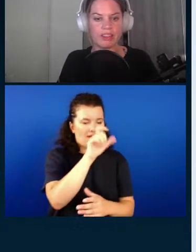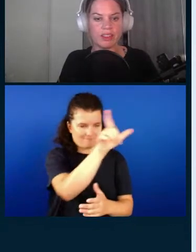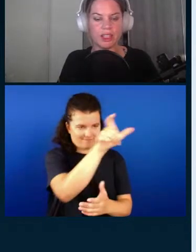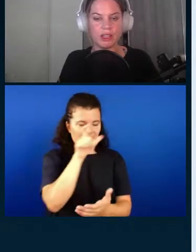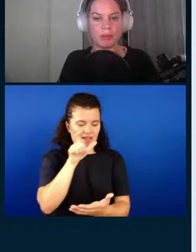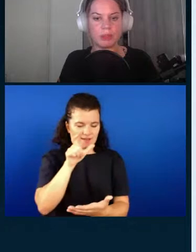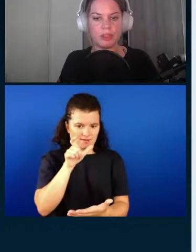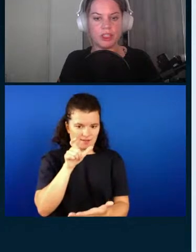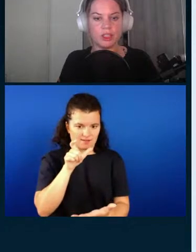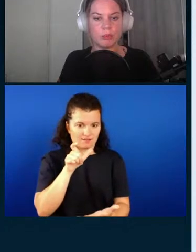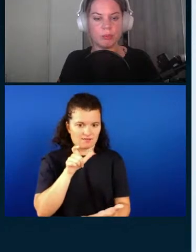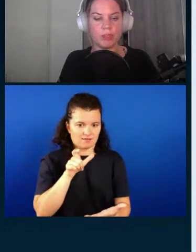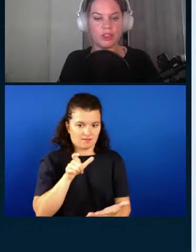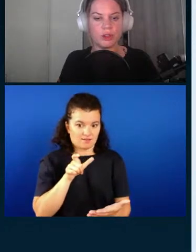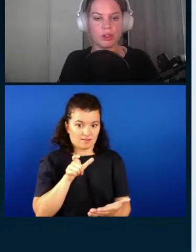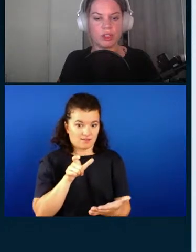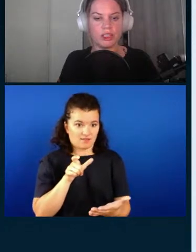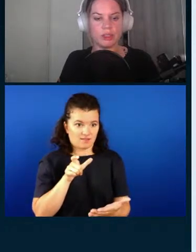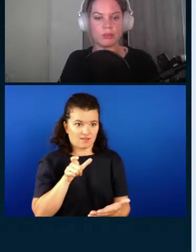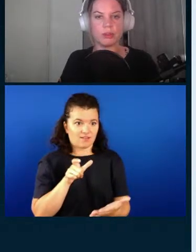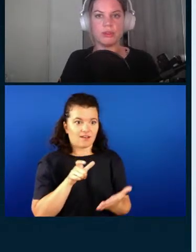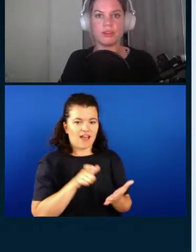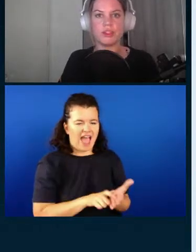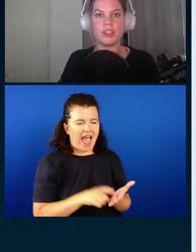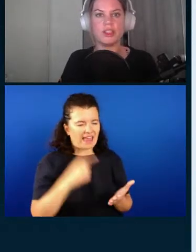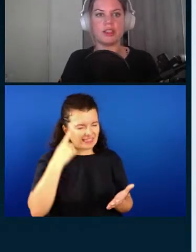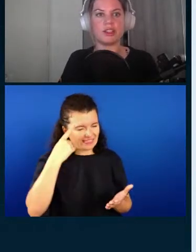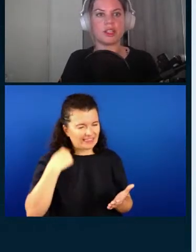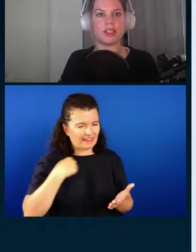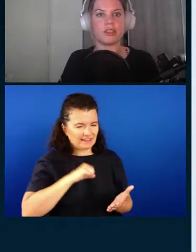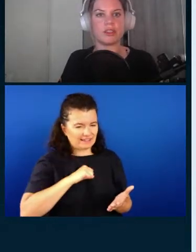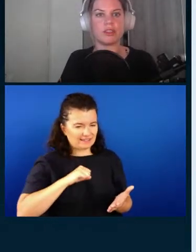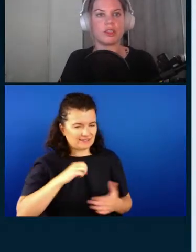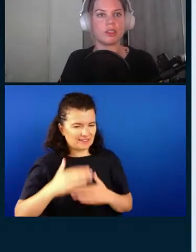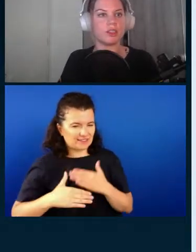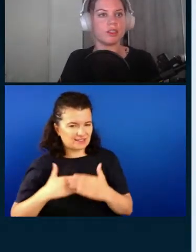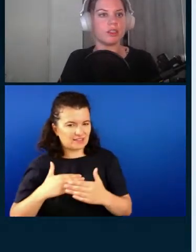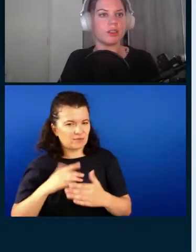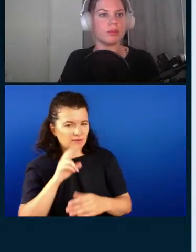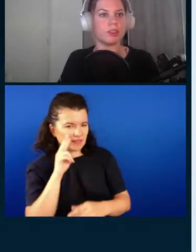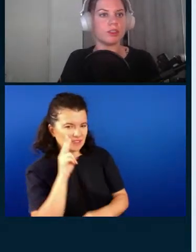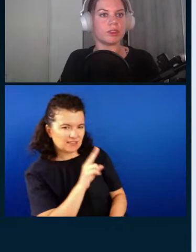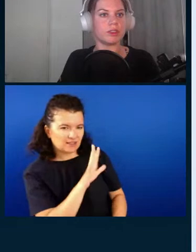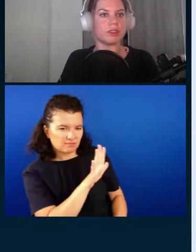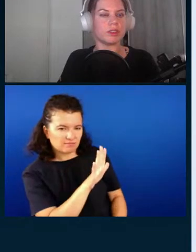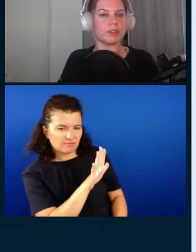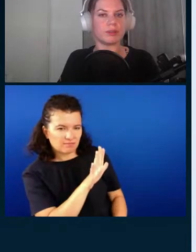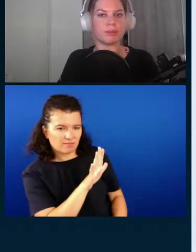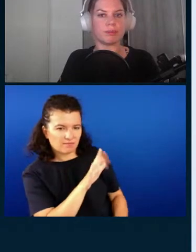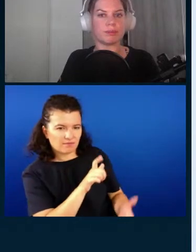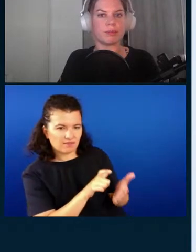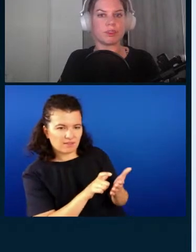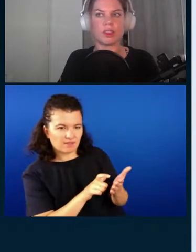And I think I might be a bit early, but we'll see it in a second. Just